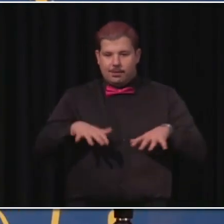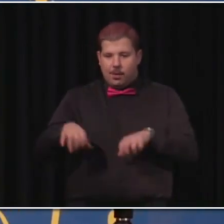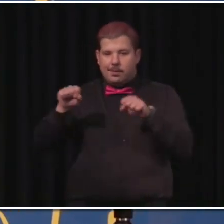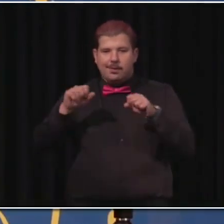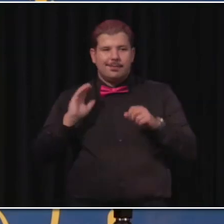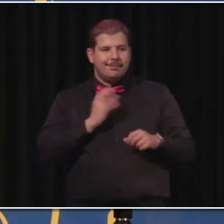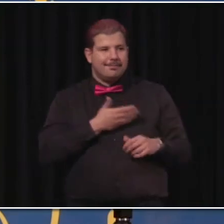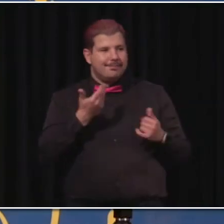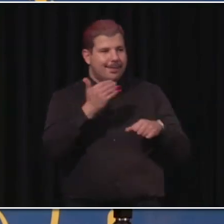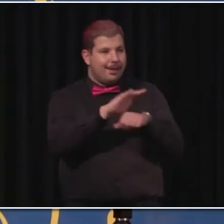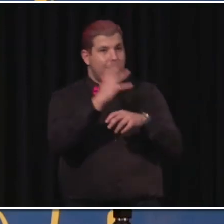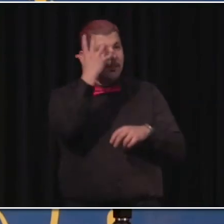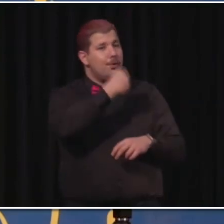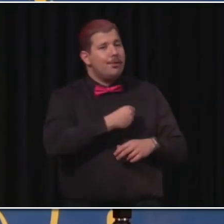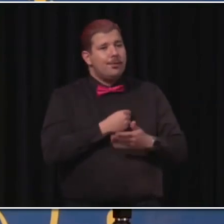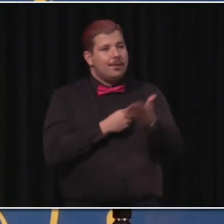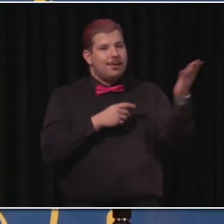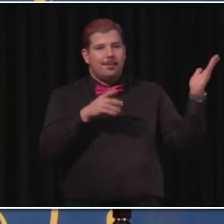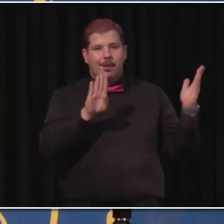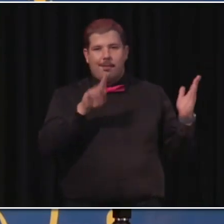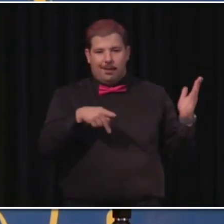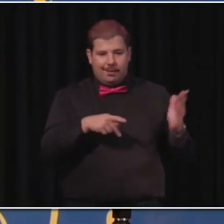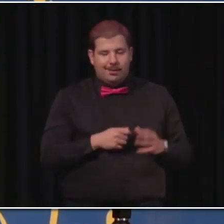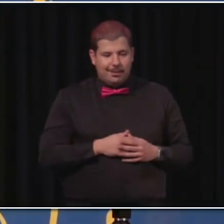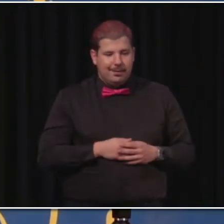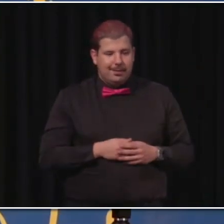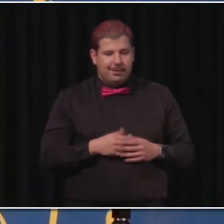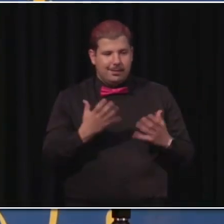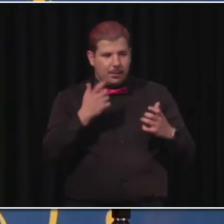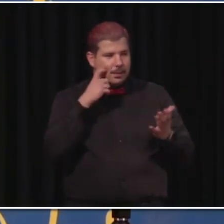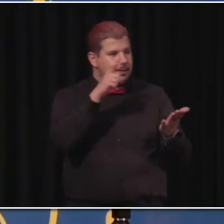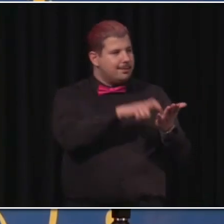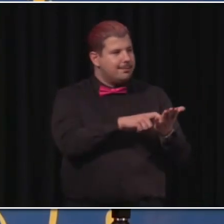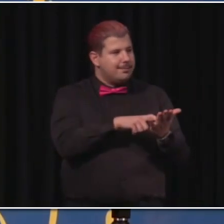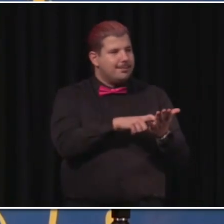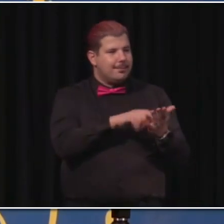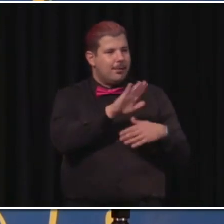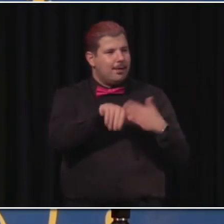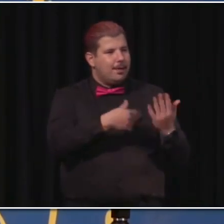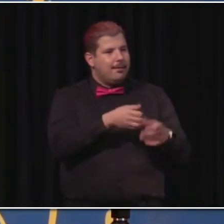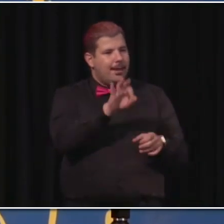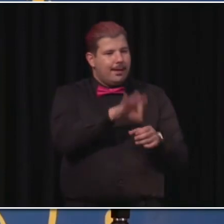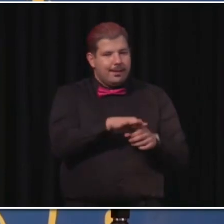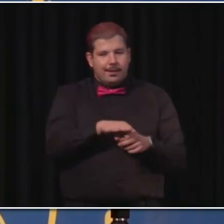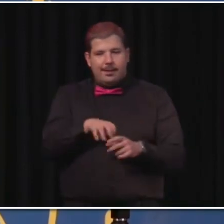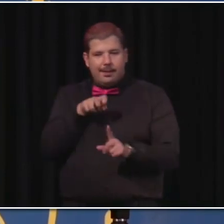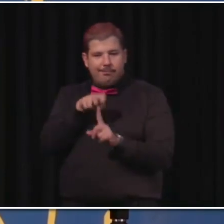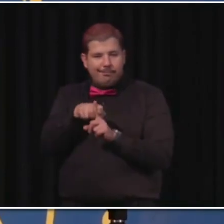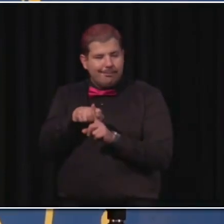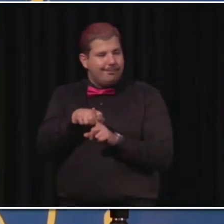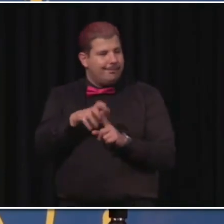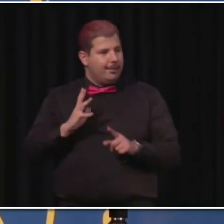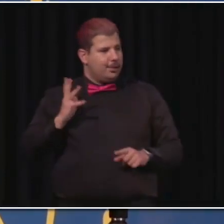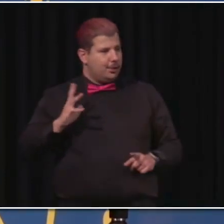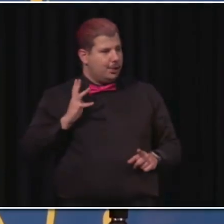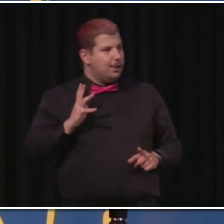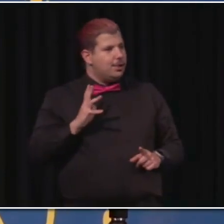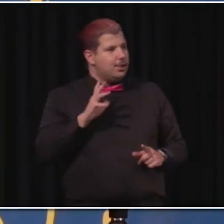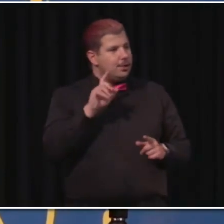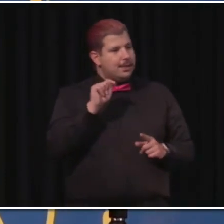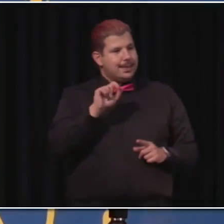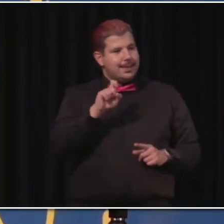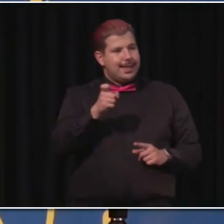beautiful Balboa Park. I'd like to recognize all of our elected and appointed officials, including County Treasurer, Tax